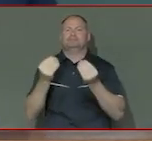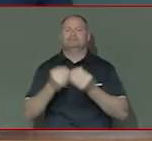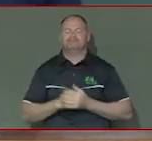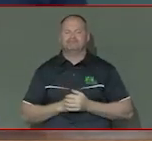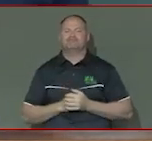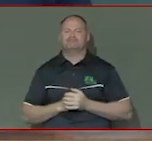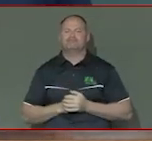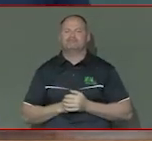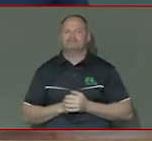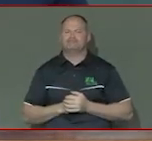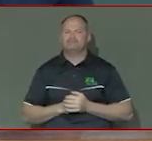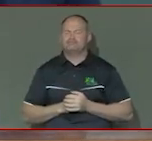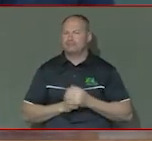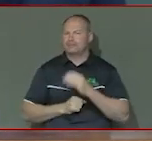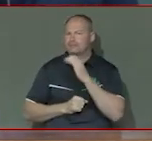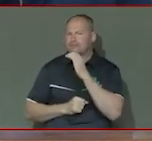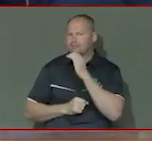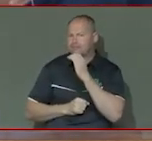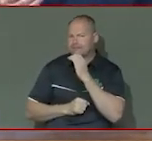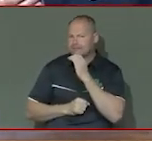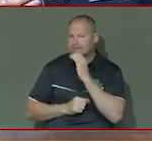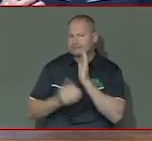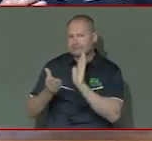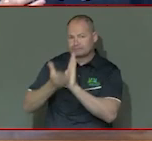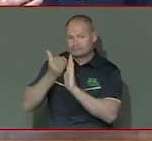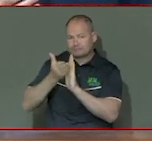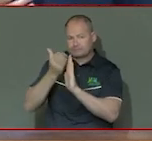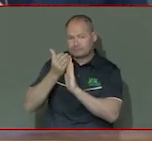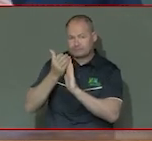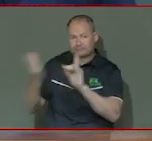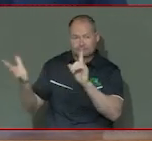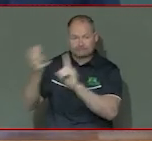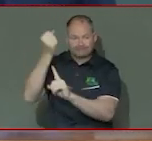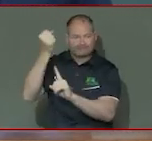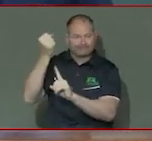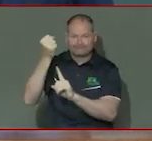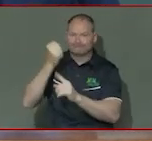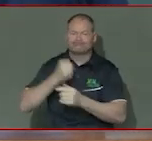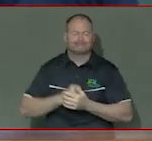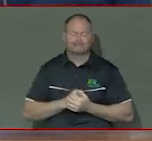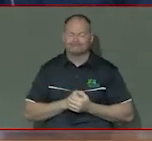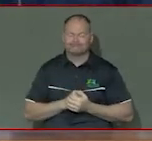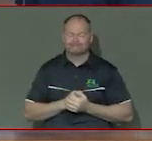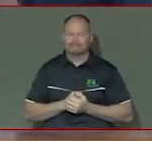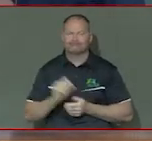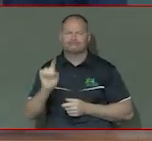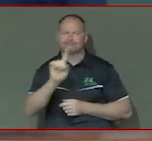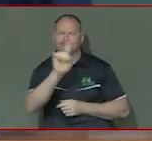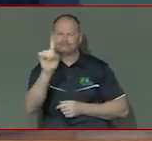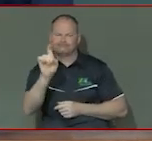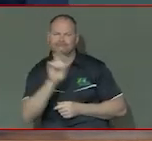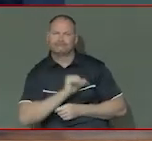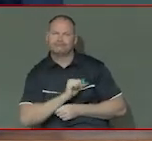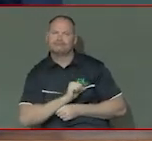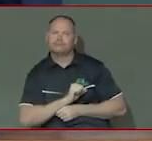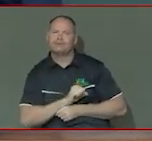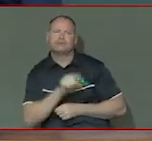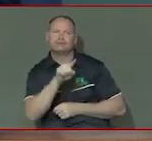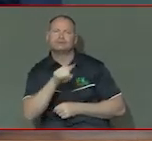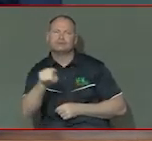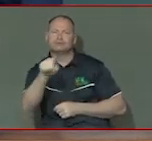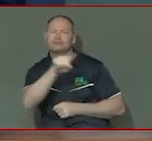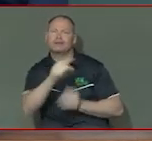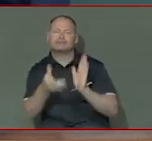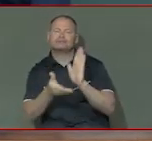So that means they didn't achieve their markup. Now they can ask you, what can be the reasons